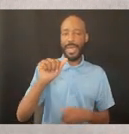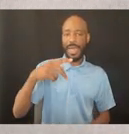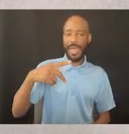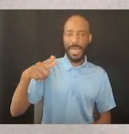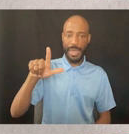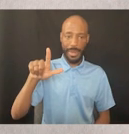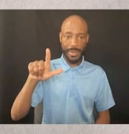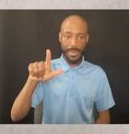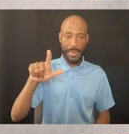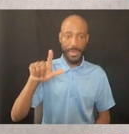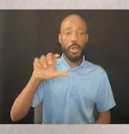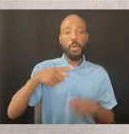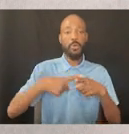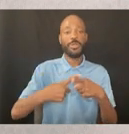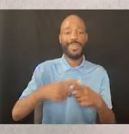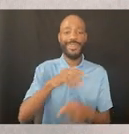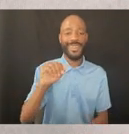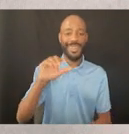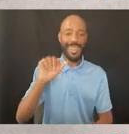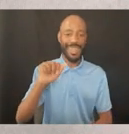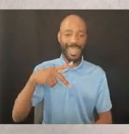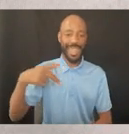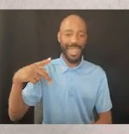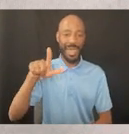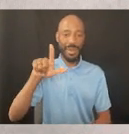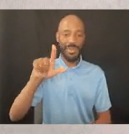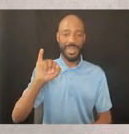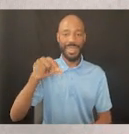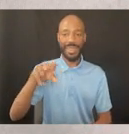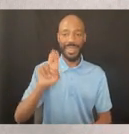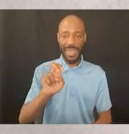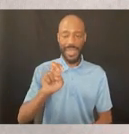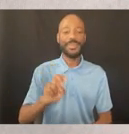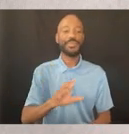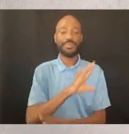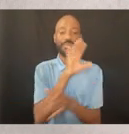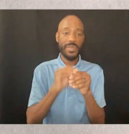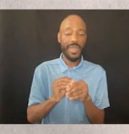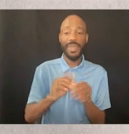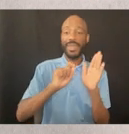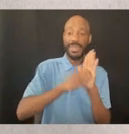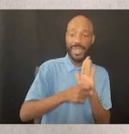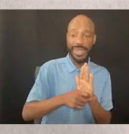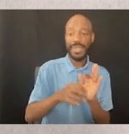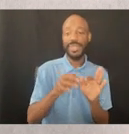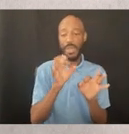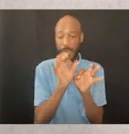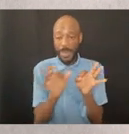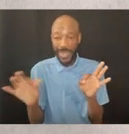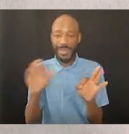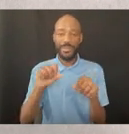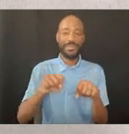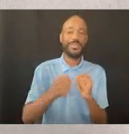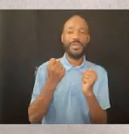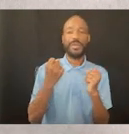Warfielders prize small but worthless tokens, such as beads, keys, and broken jewelry. Traditionally, women wear the tokens